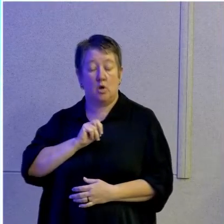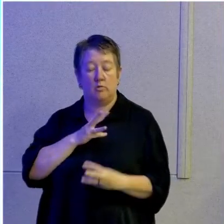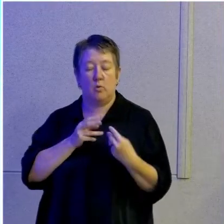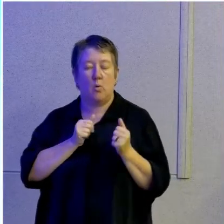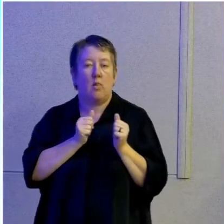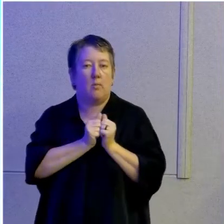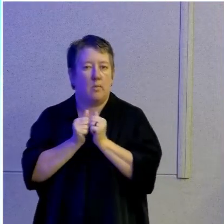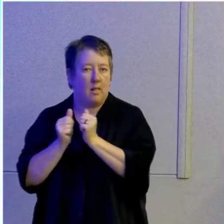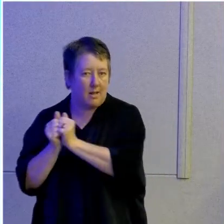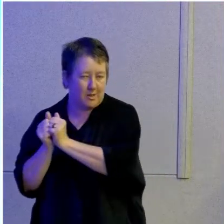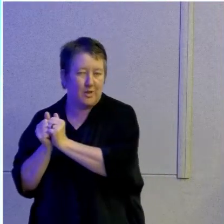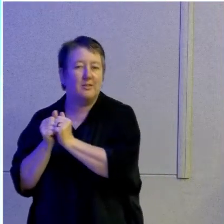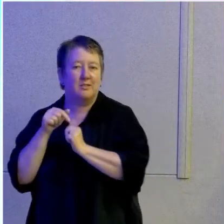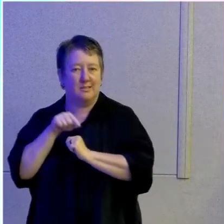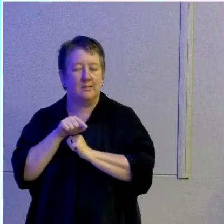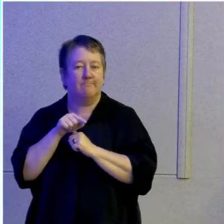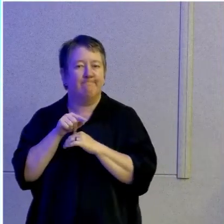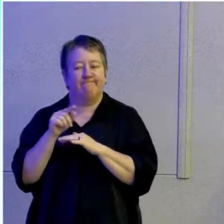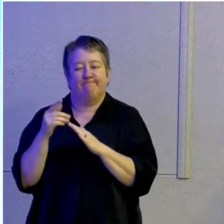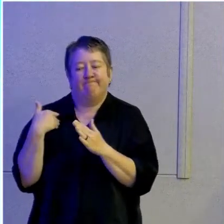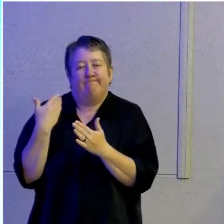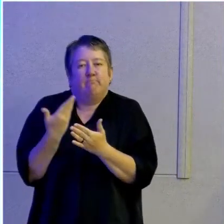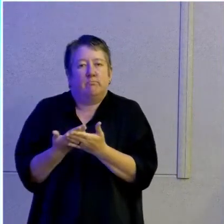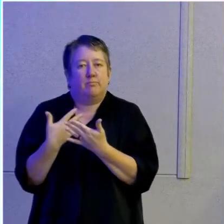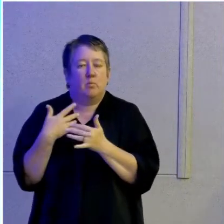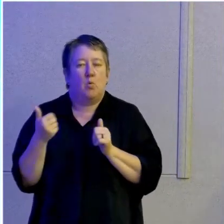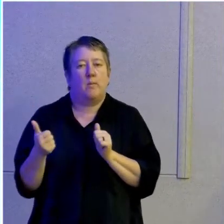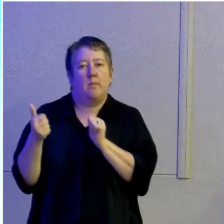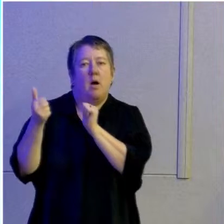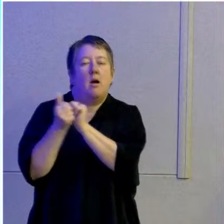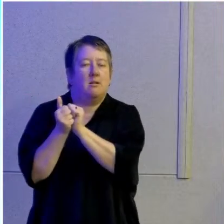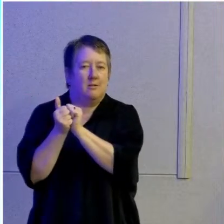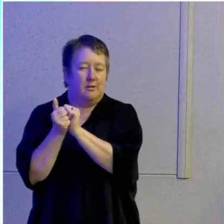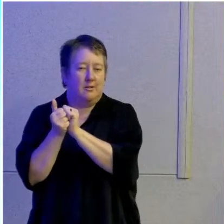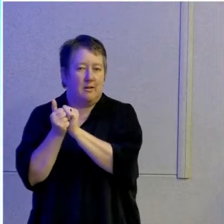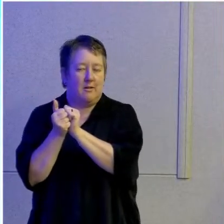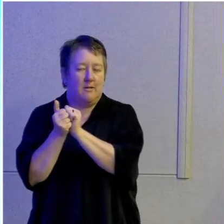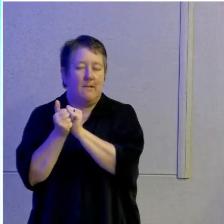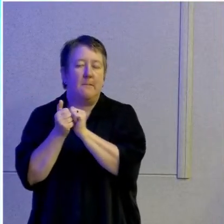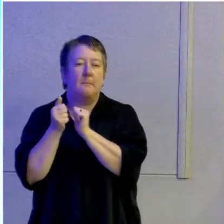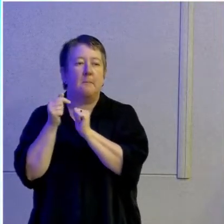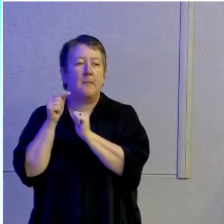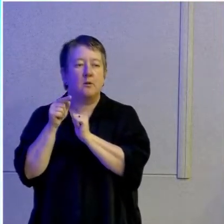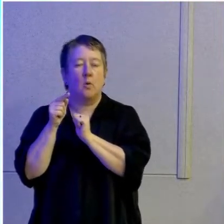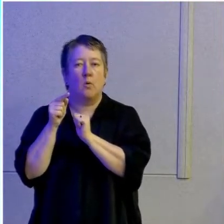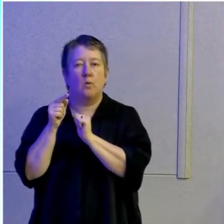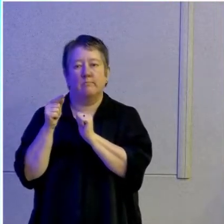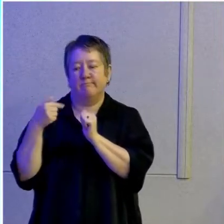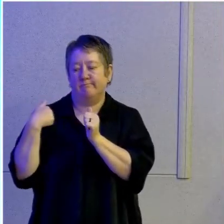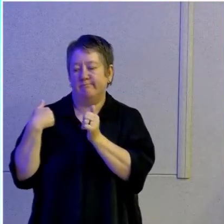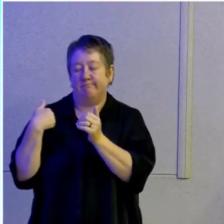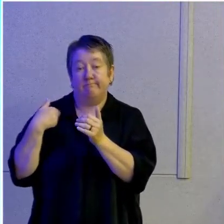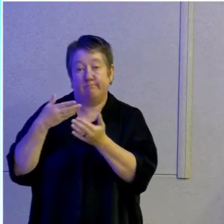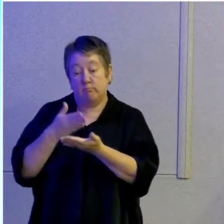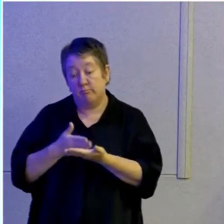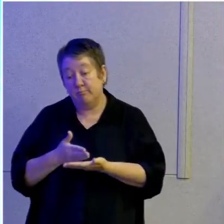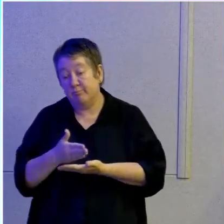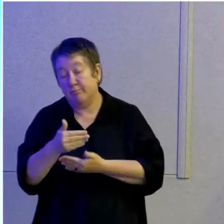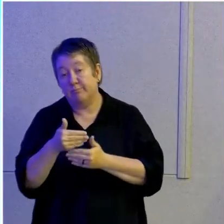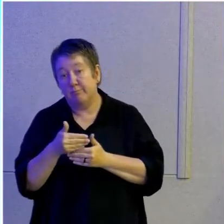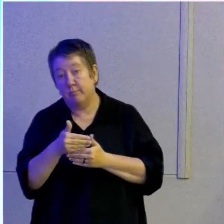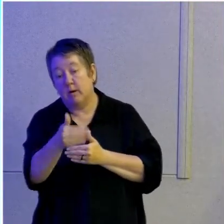tried and tested partnerships that we have. And throughout this year, we believe even through